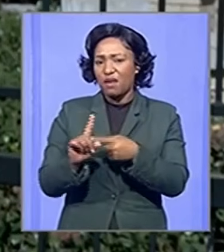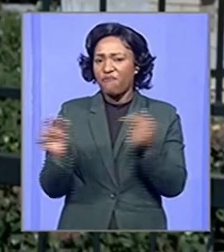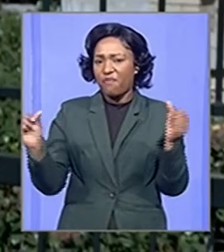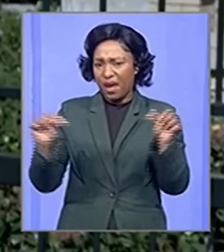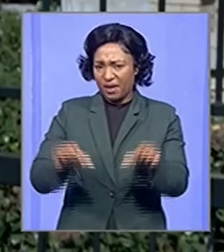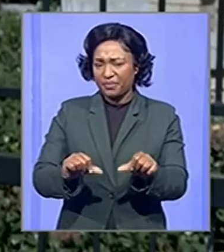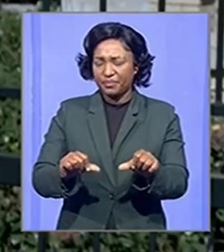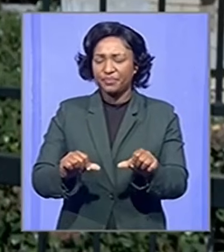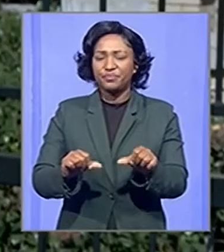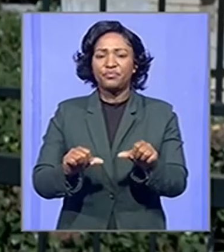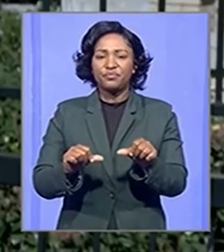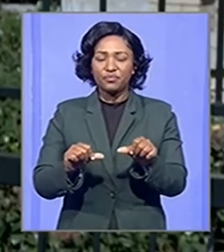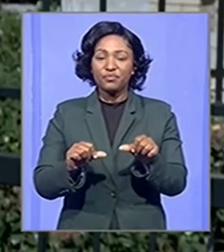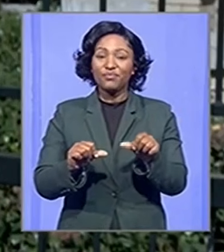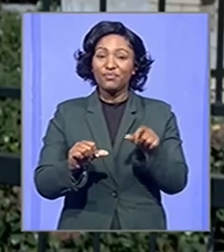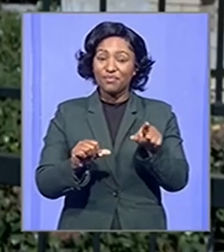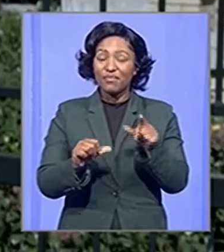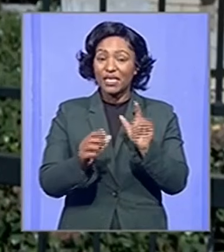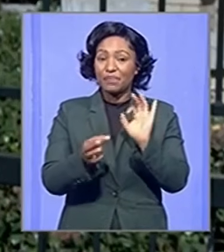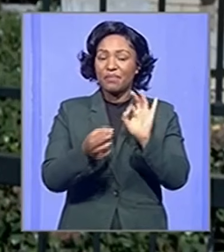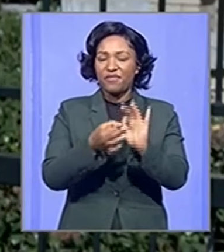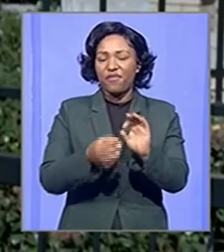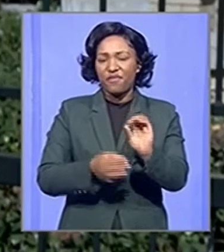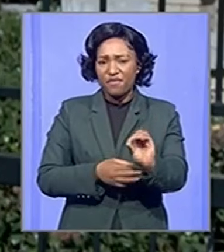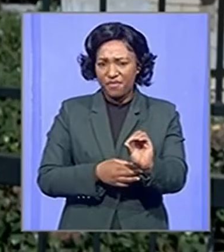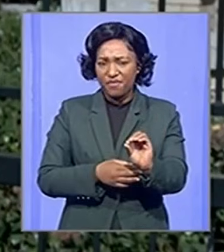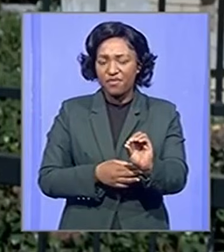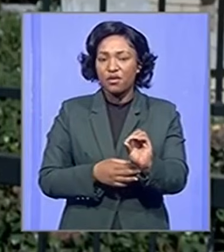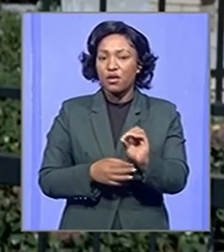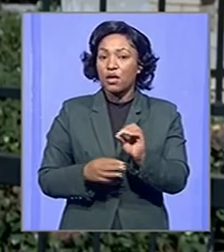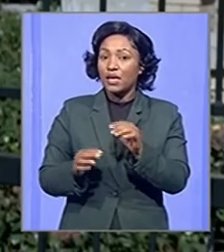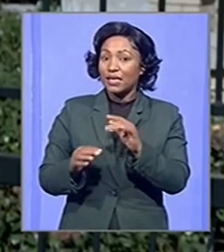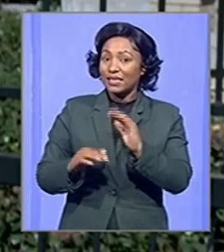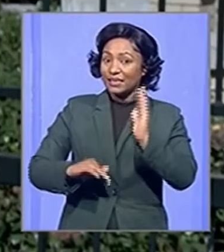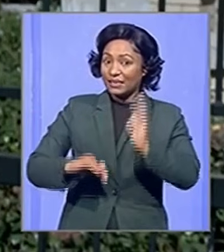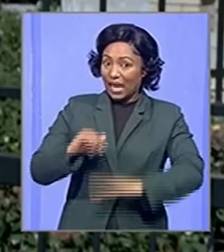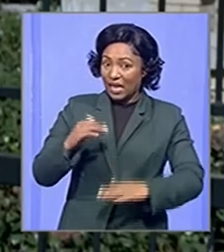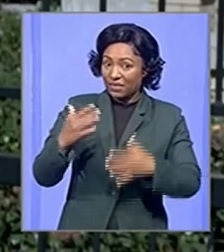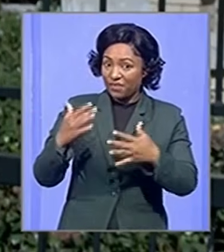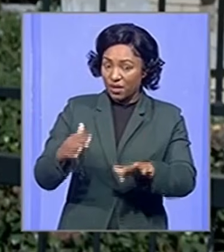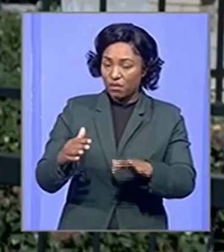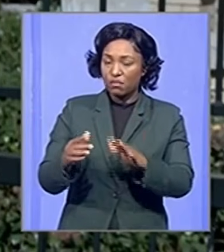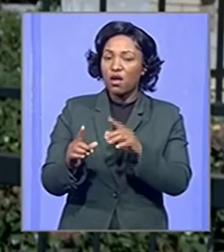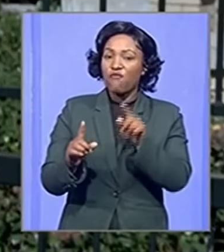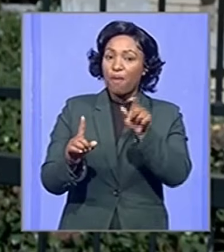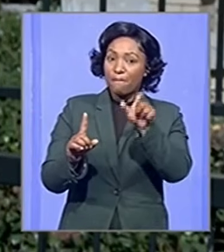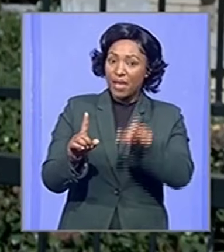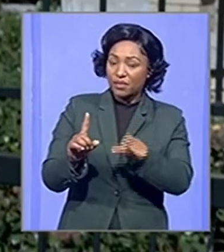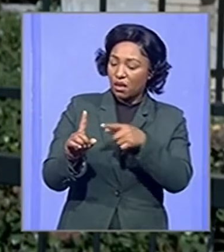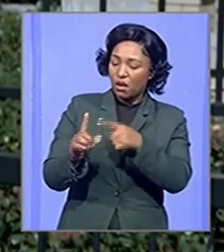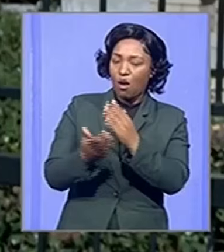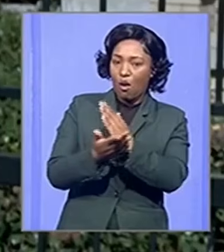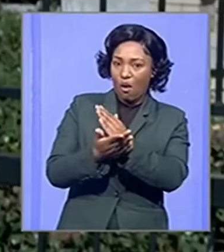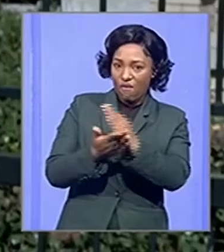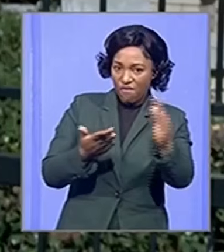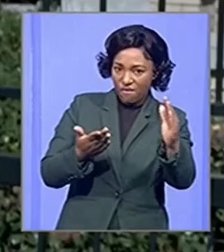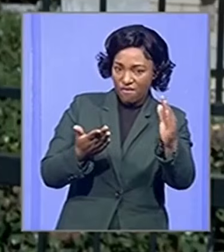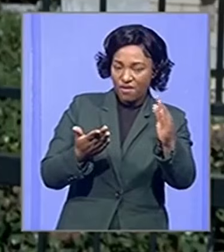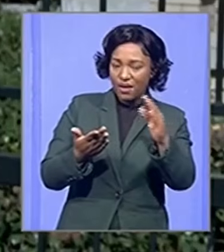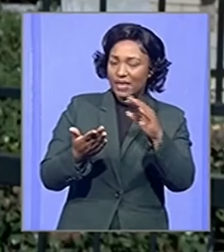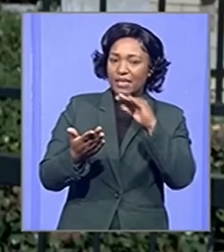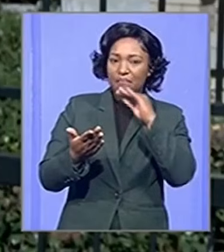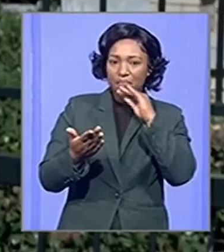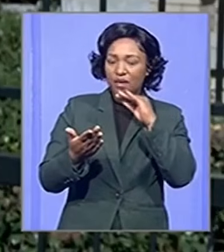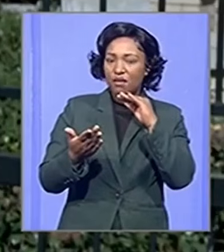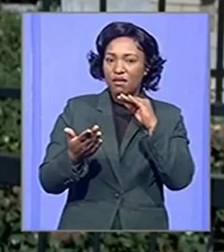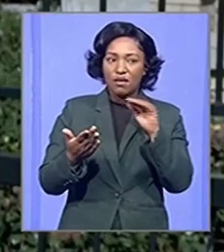of the Criminal Procedure Act are very specific in that when charges are withdrawn against a person, that does not mean